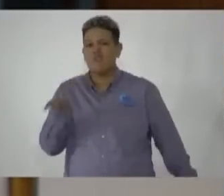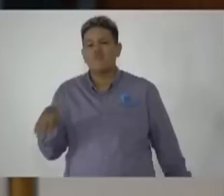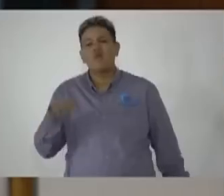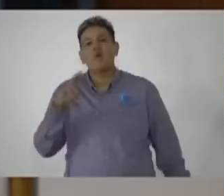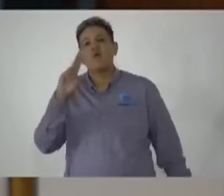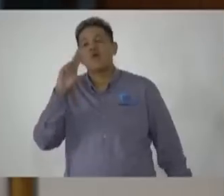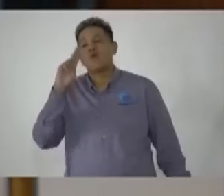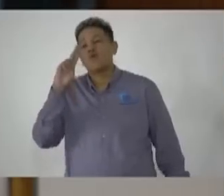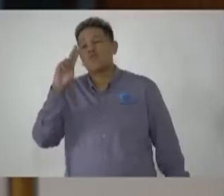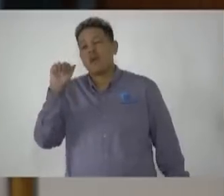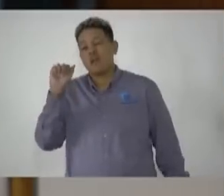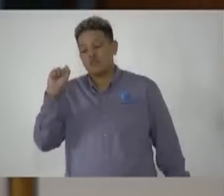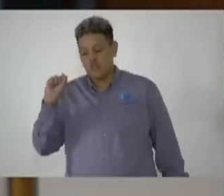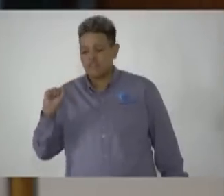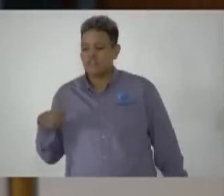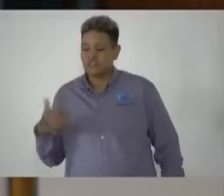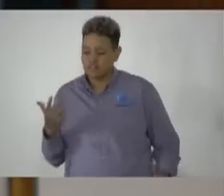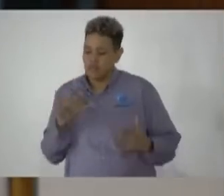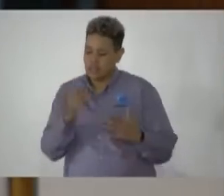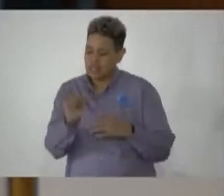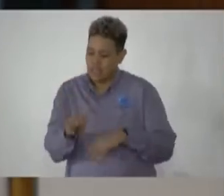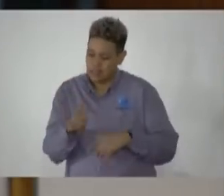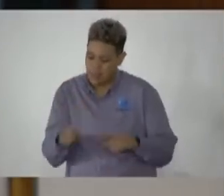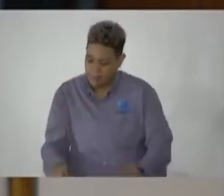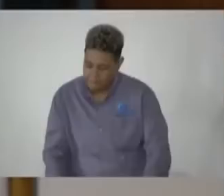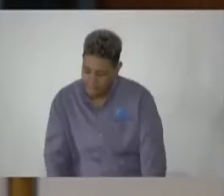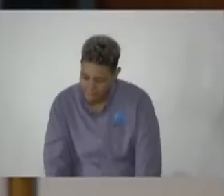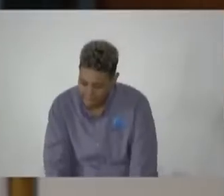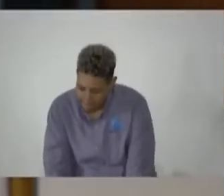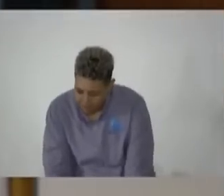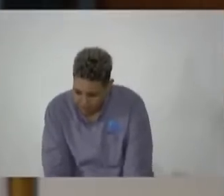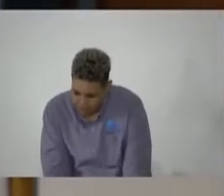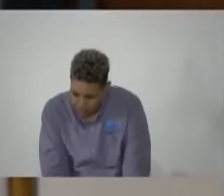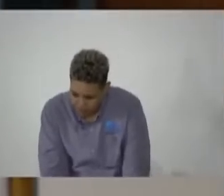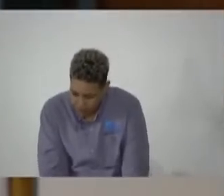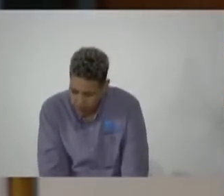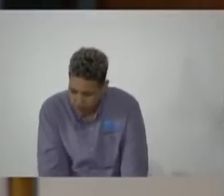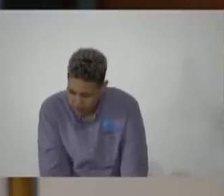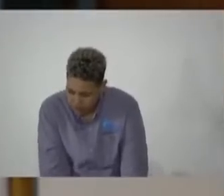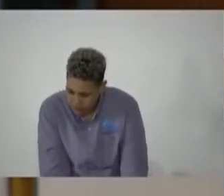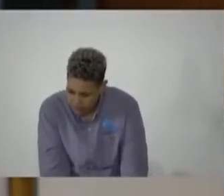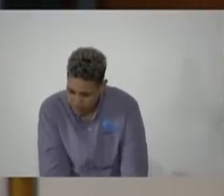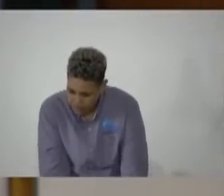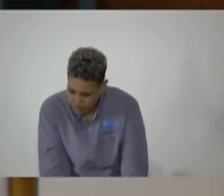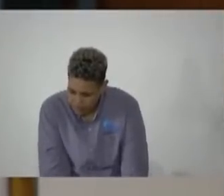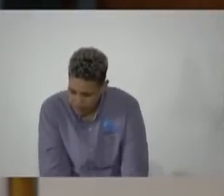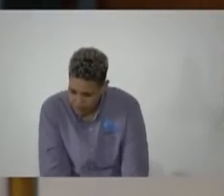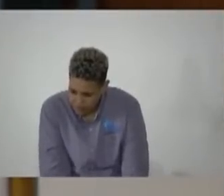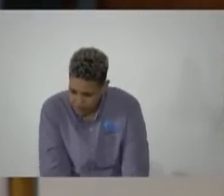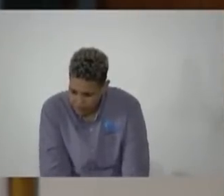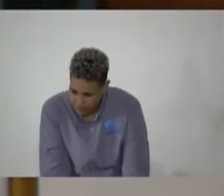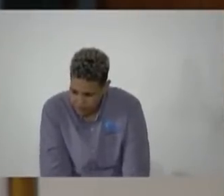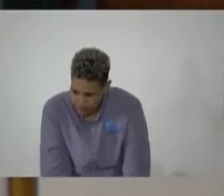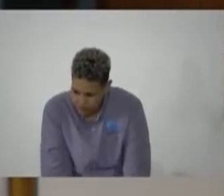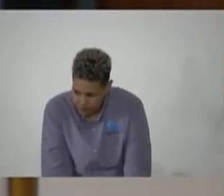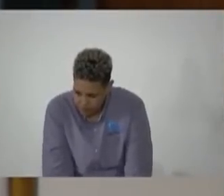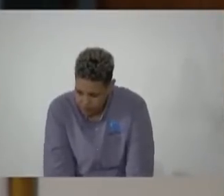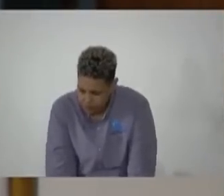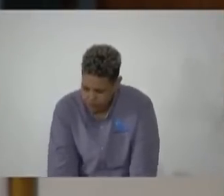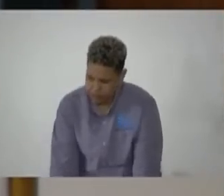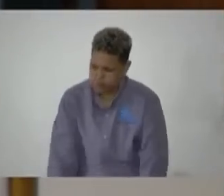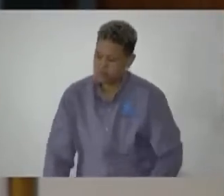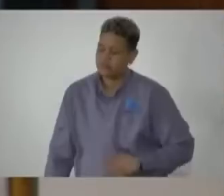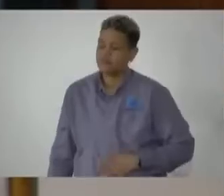in Jamaica leading up to that historic moment. We have